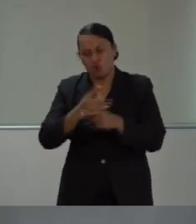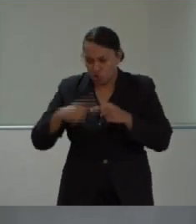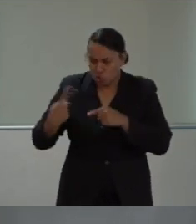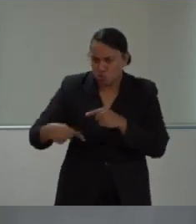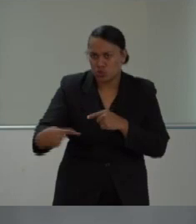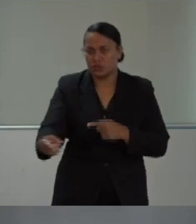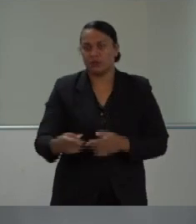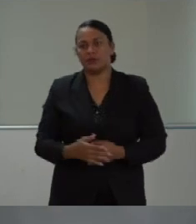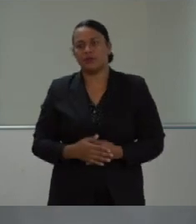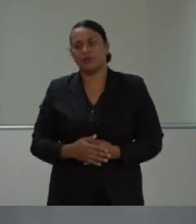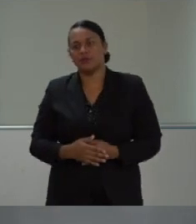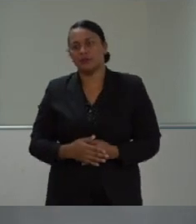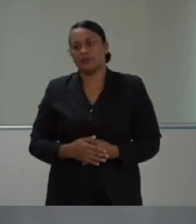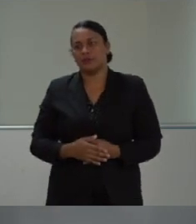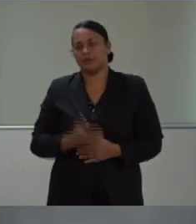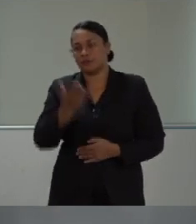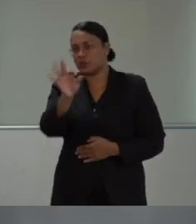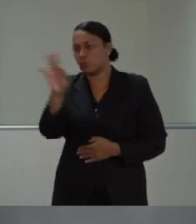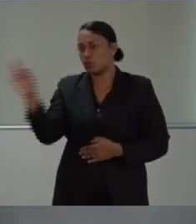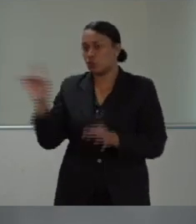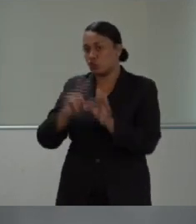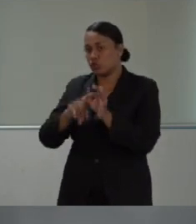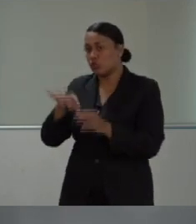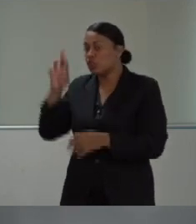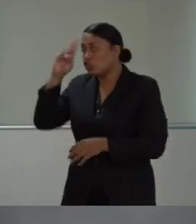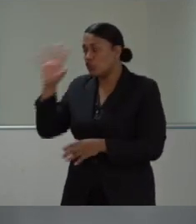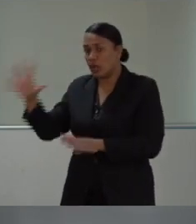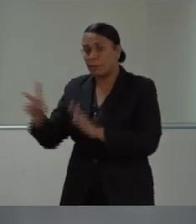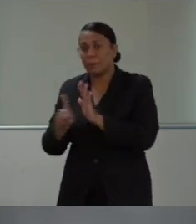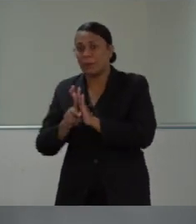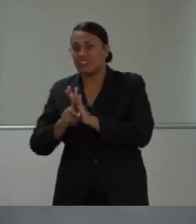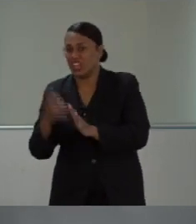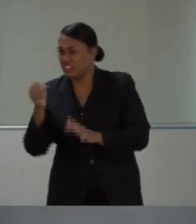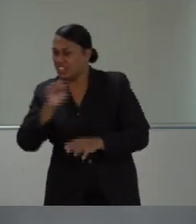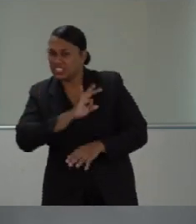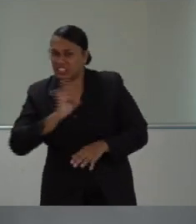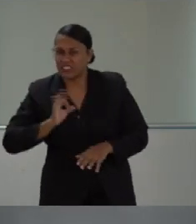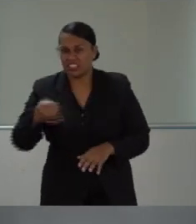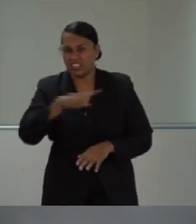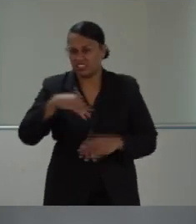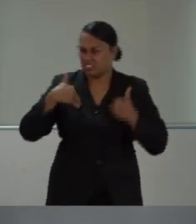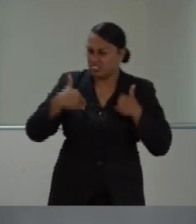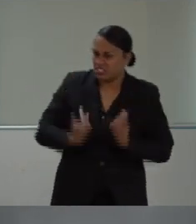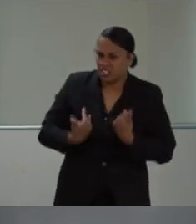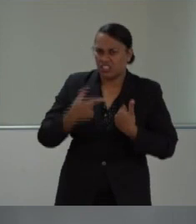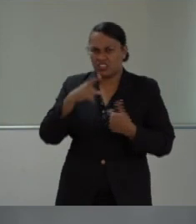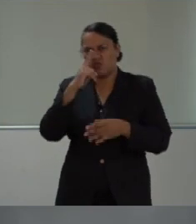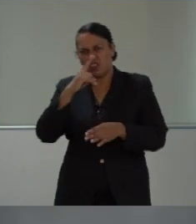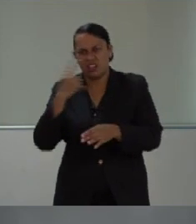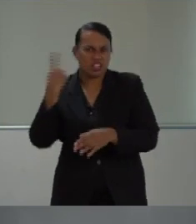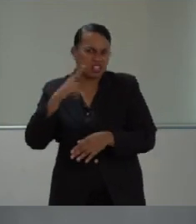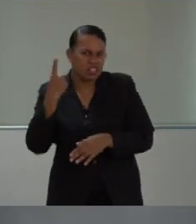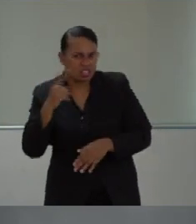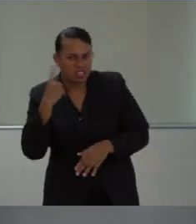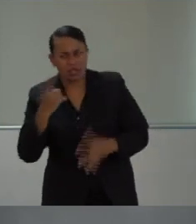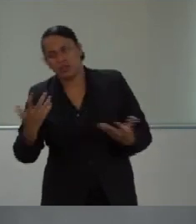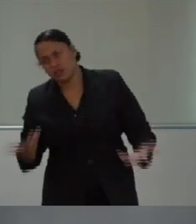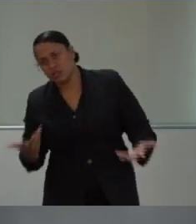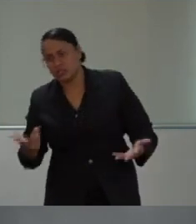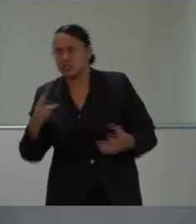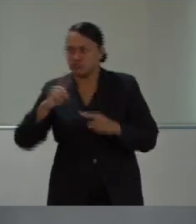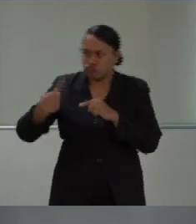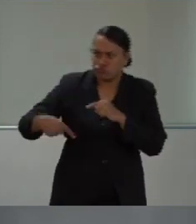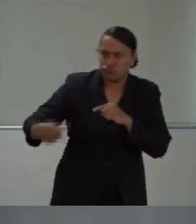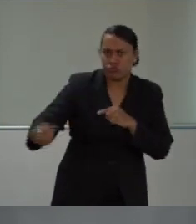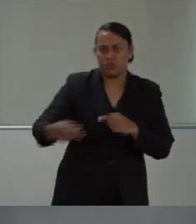Sir, given the pressure that you're under, your staff must be tired of dealing with people who just won't listen. We've had some concerns come up